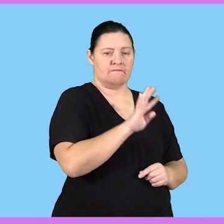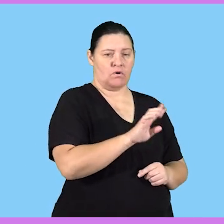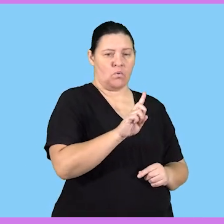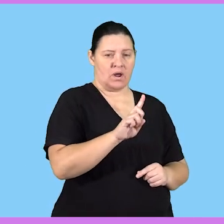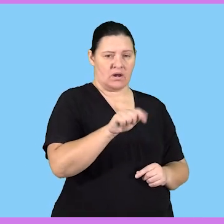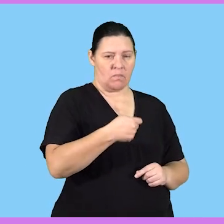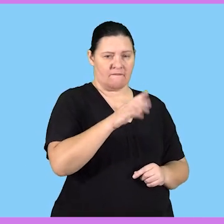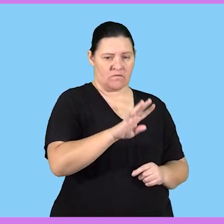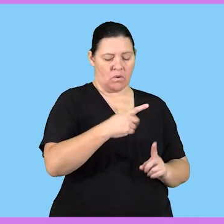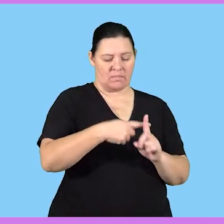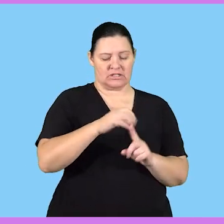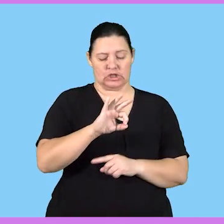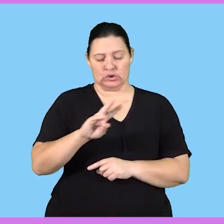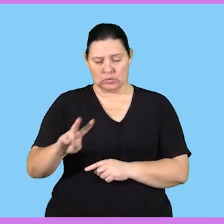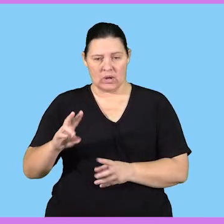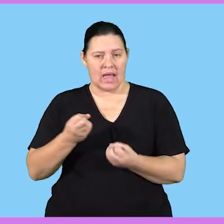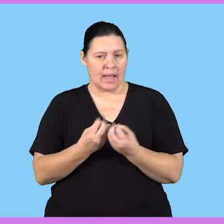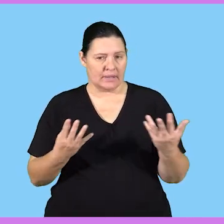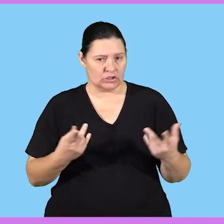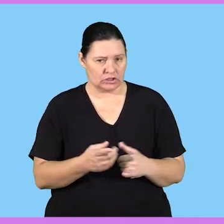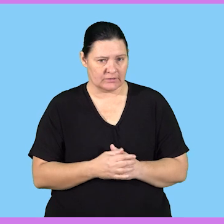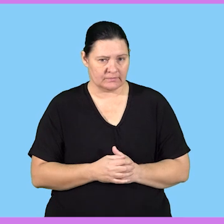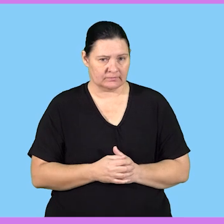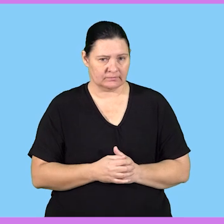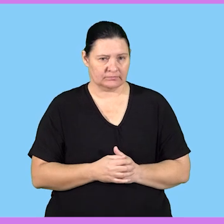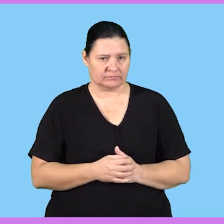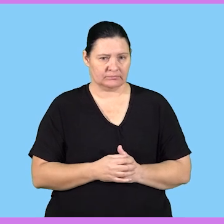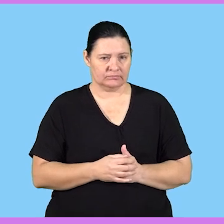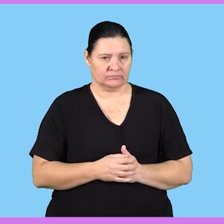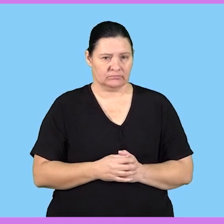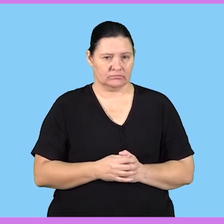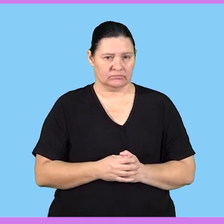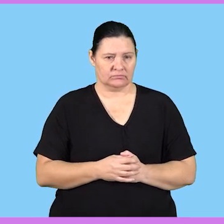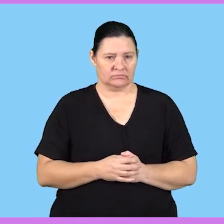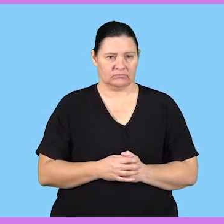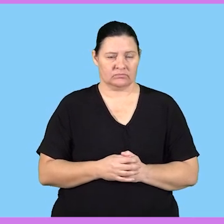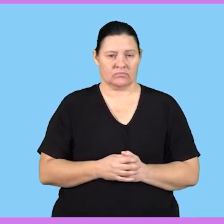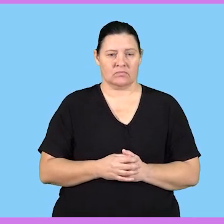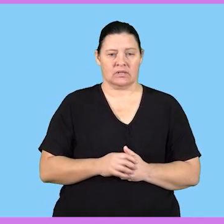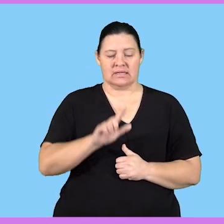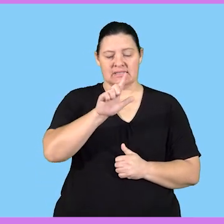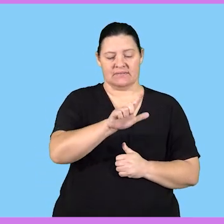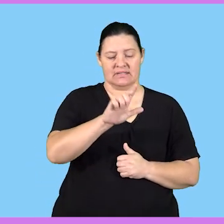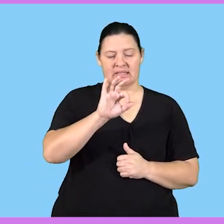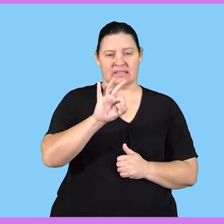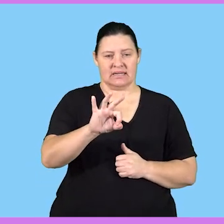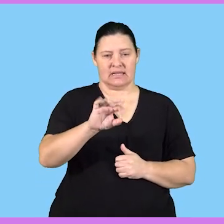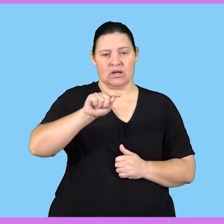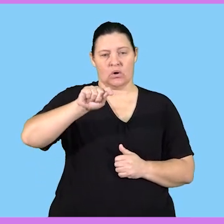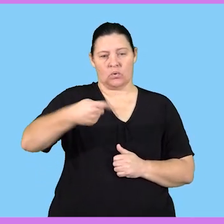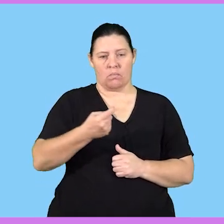plus 32 equals, that should give you an answer now of